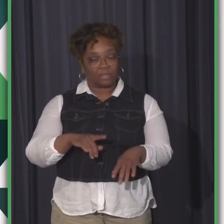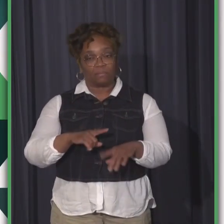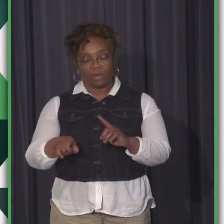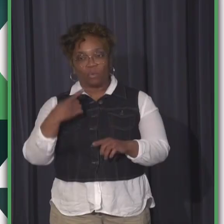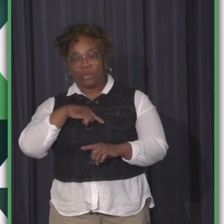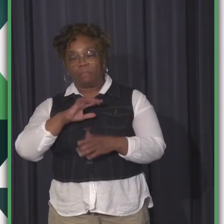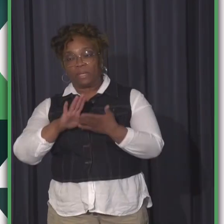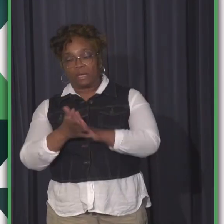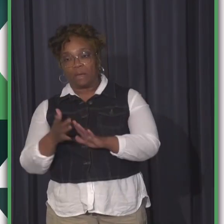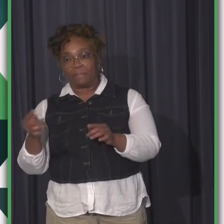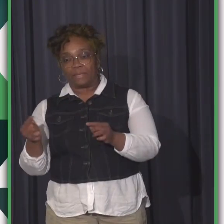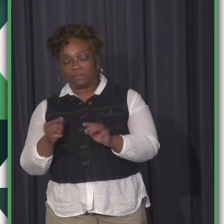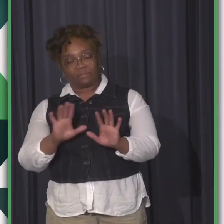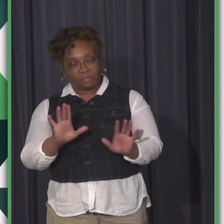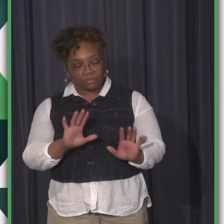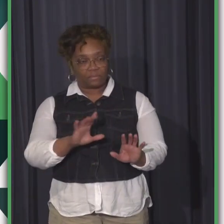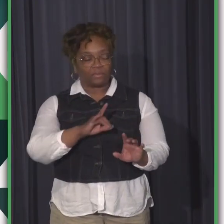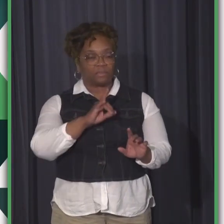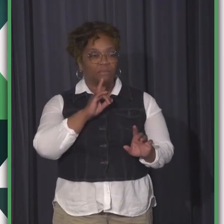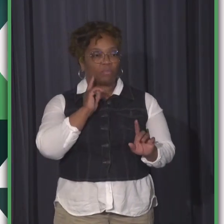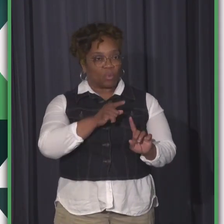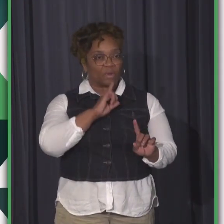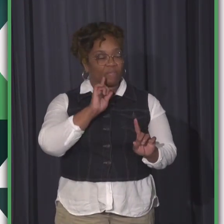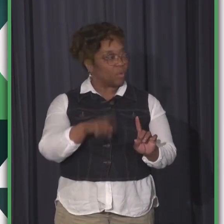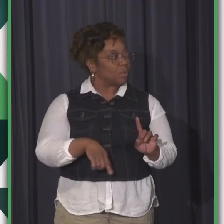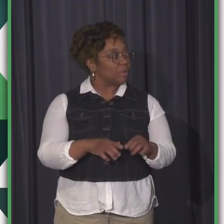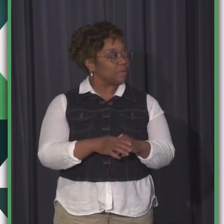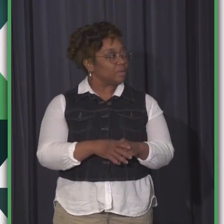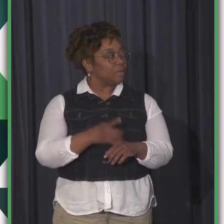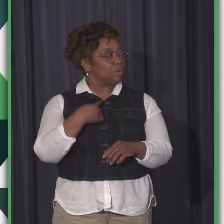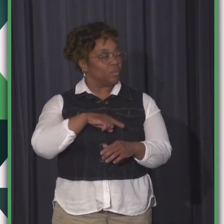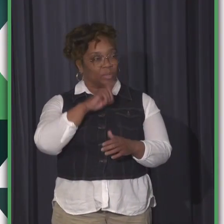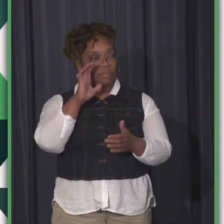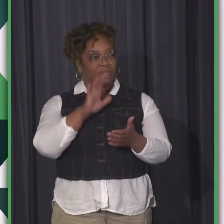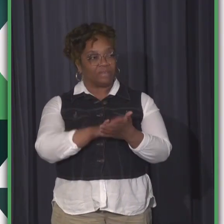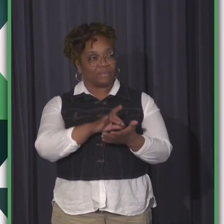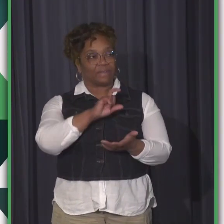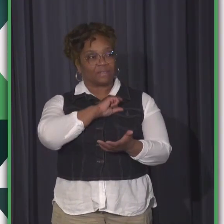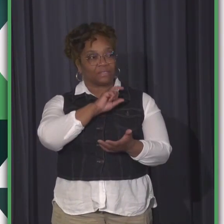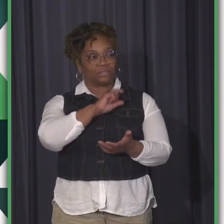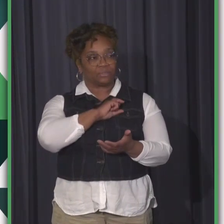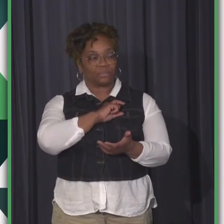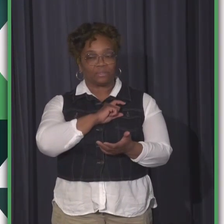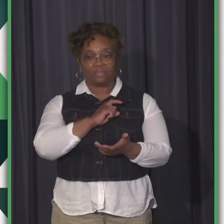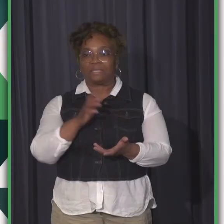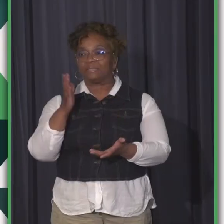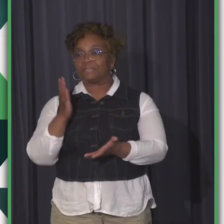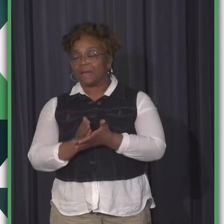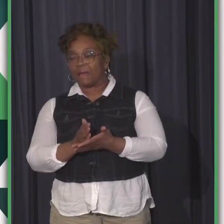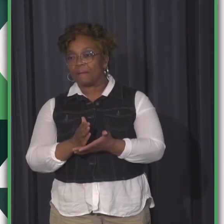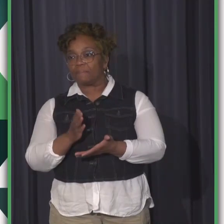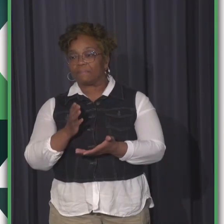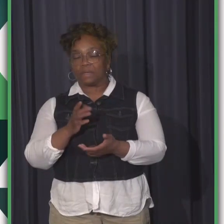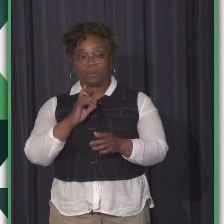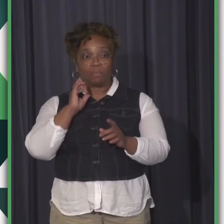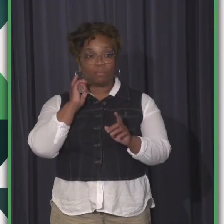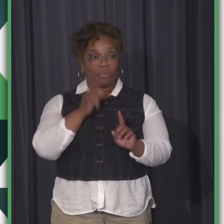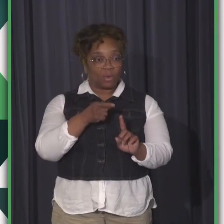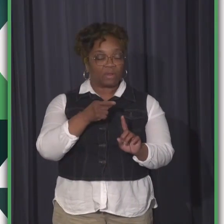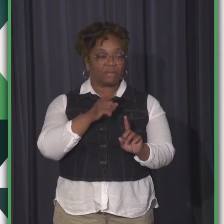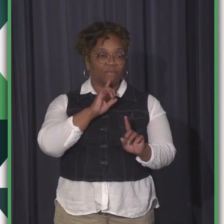order. You know, because we believe in constitutional point of